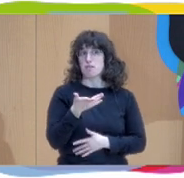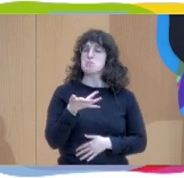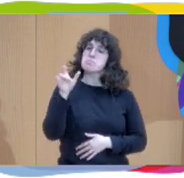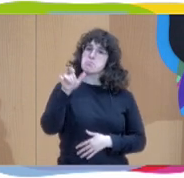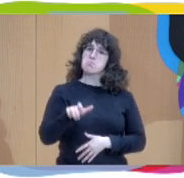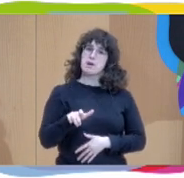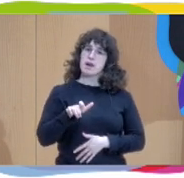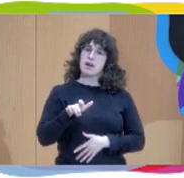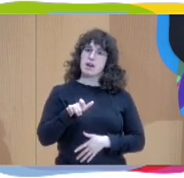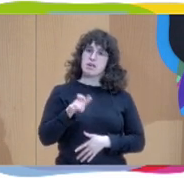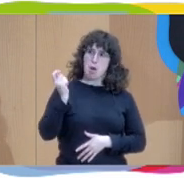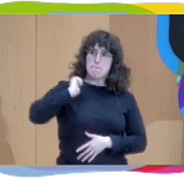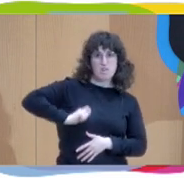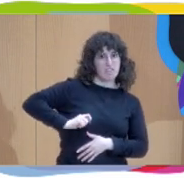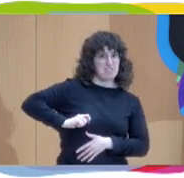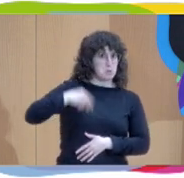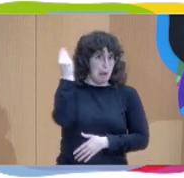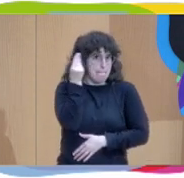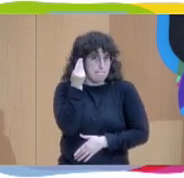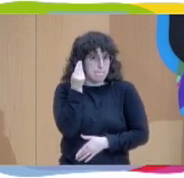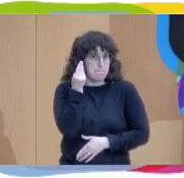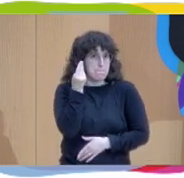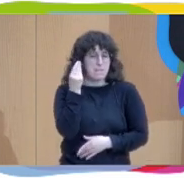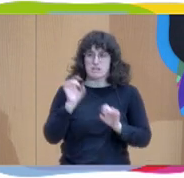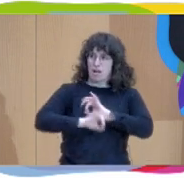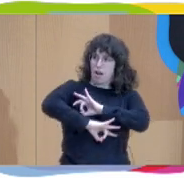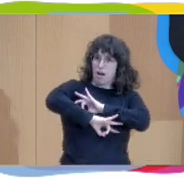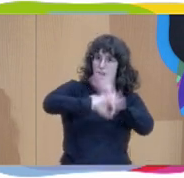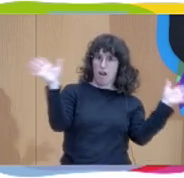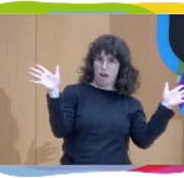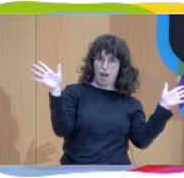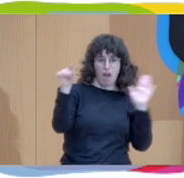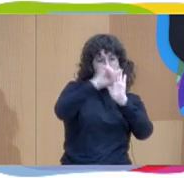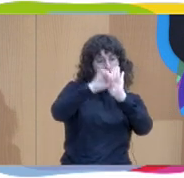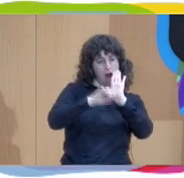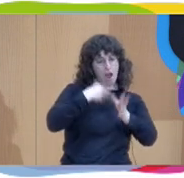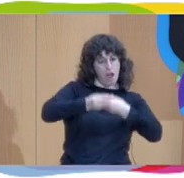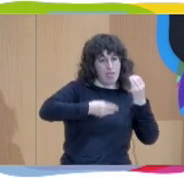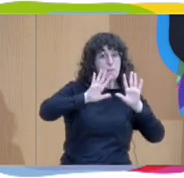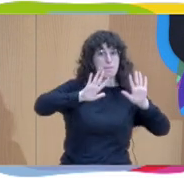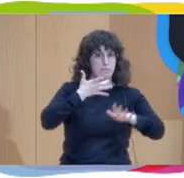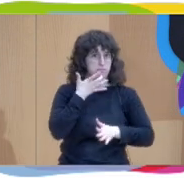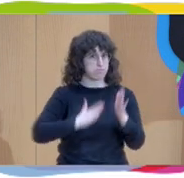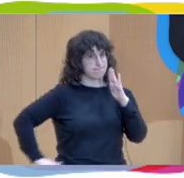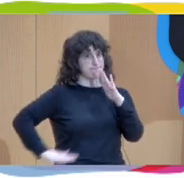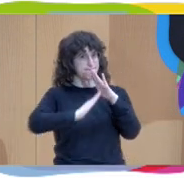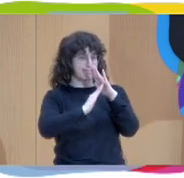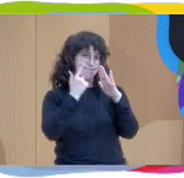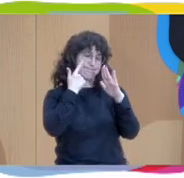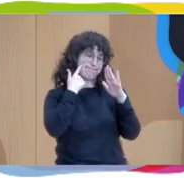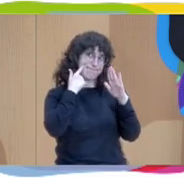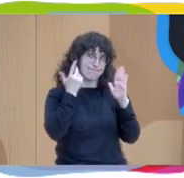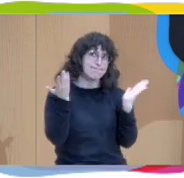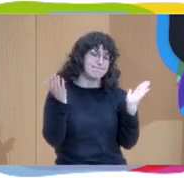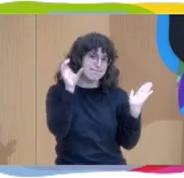handled, but the dialogical approach allows the professionals to take a step back and listen to the clients and give them